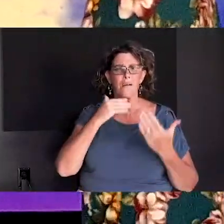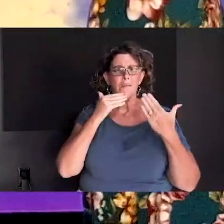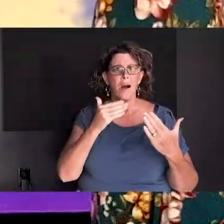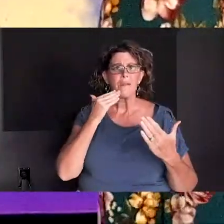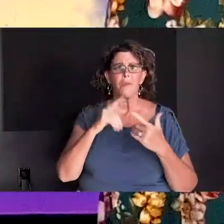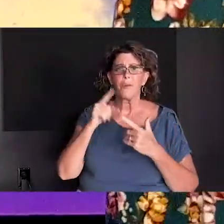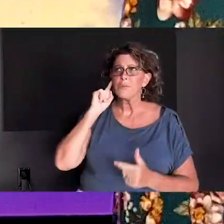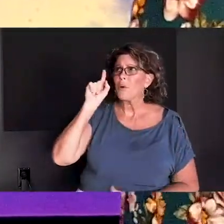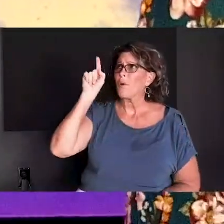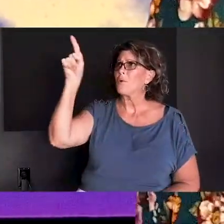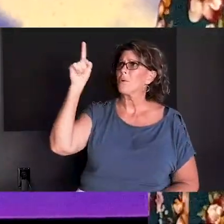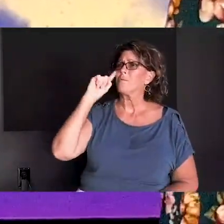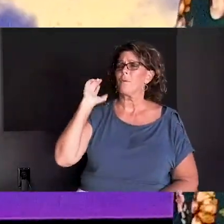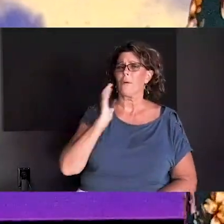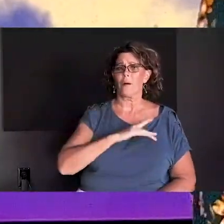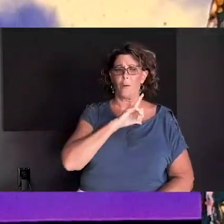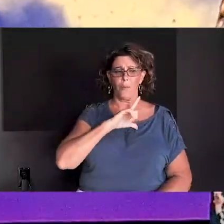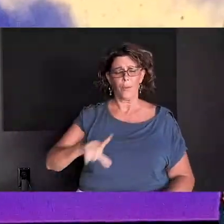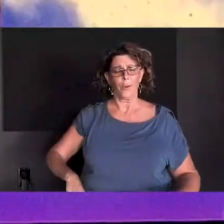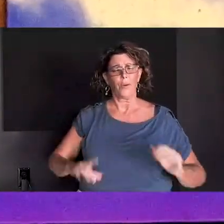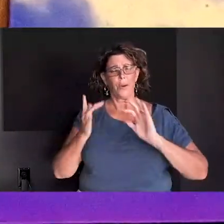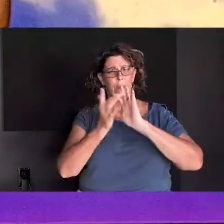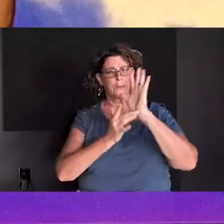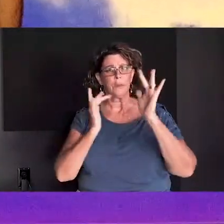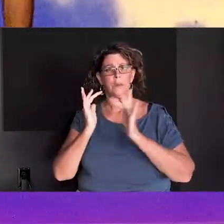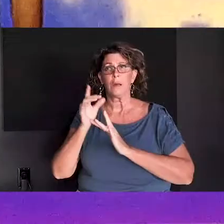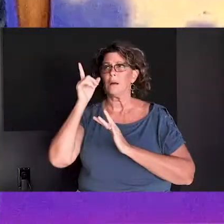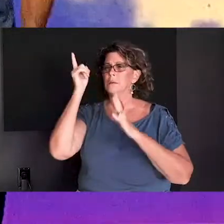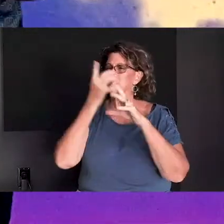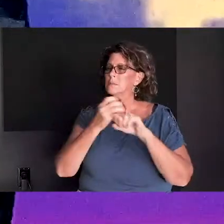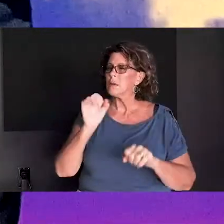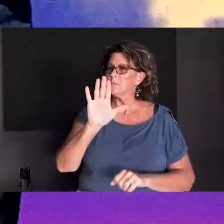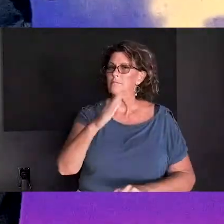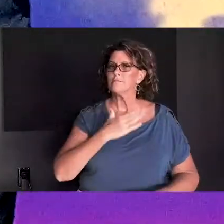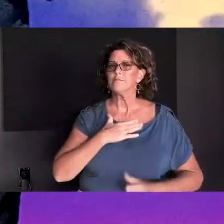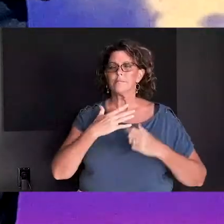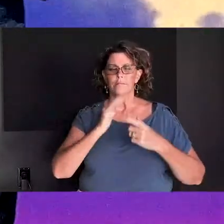of our Lord and Savior Jesus Christ that saved our soul.